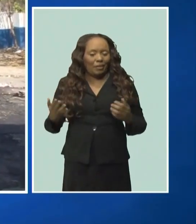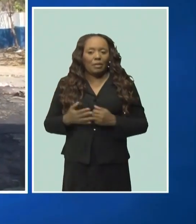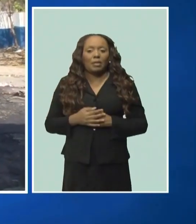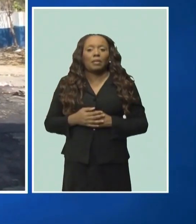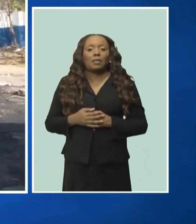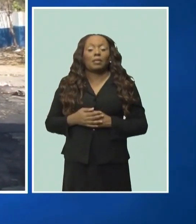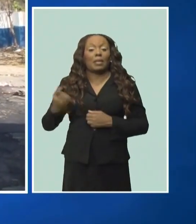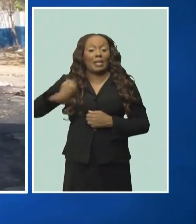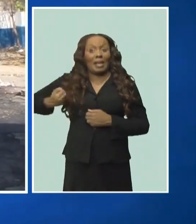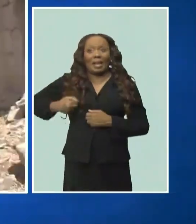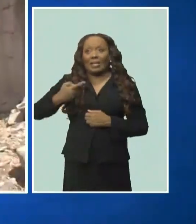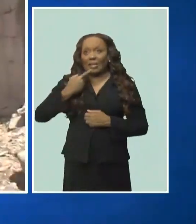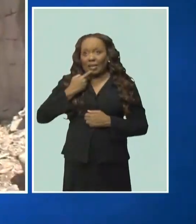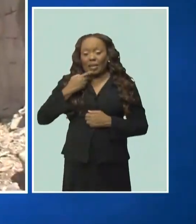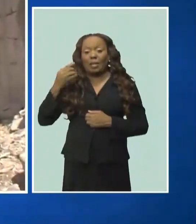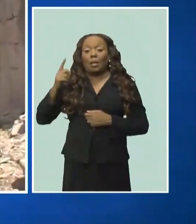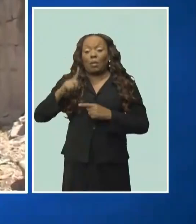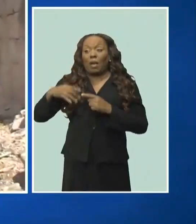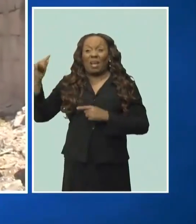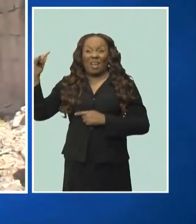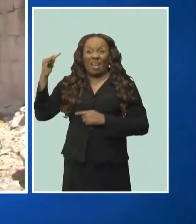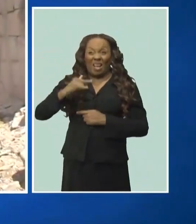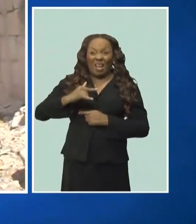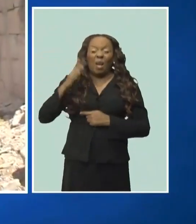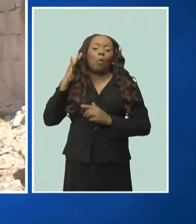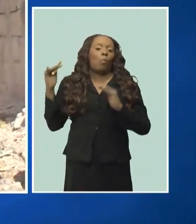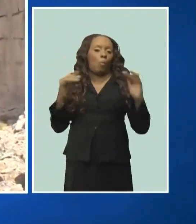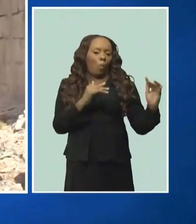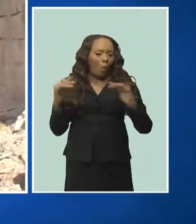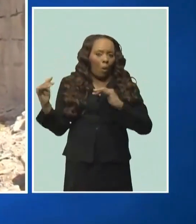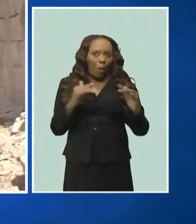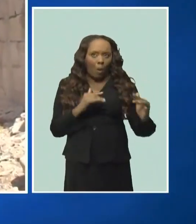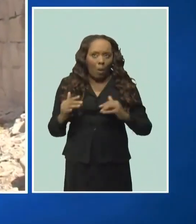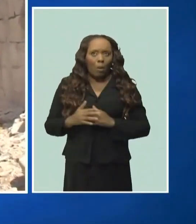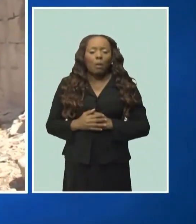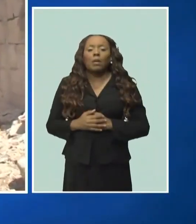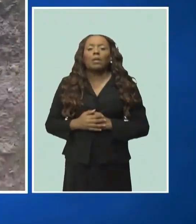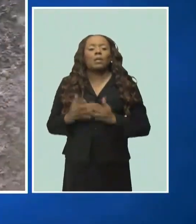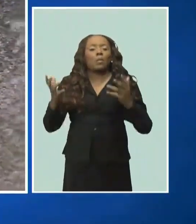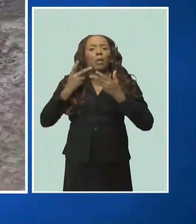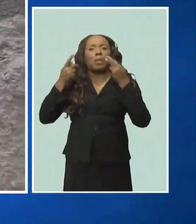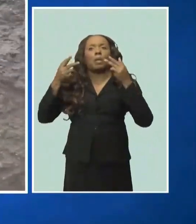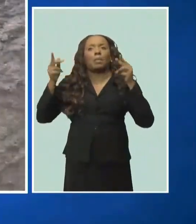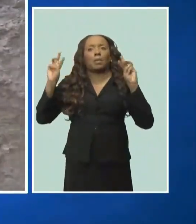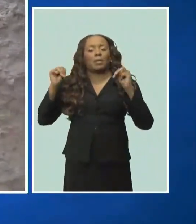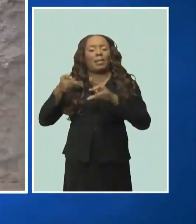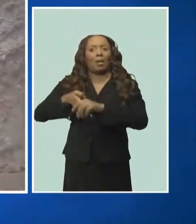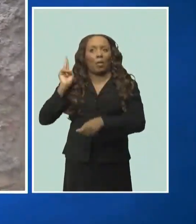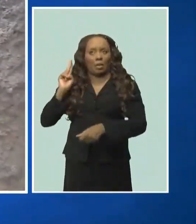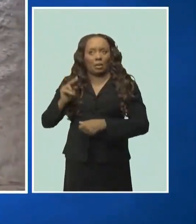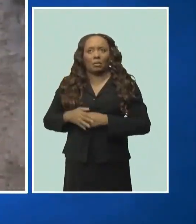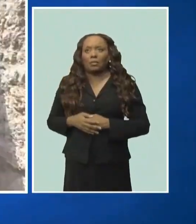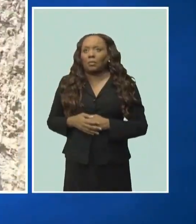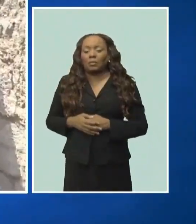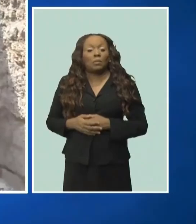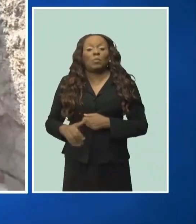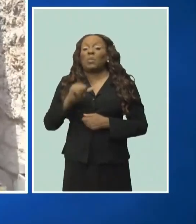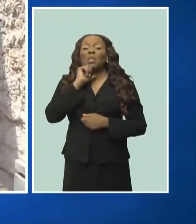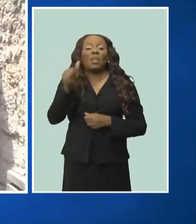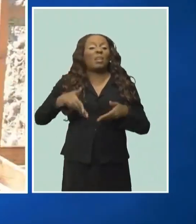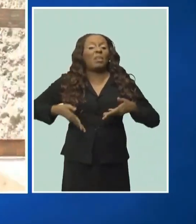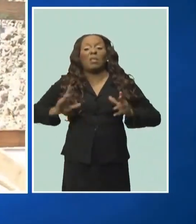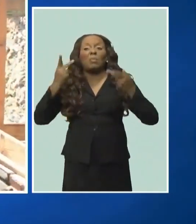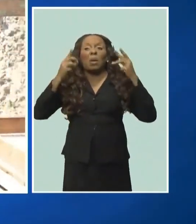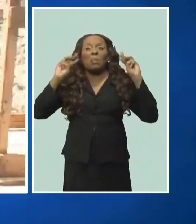his return will trigger a civil war and are demanding his resignation. We will not allow Ariel Henry to